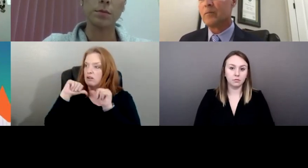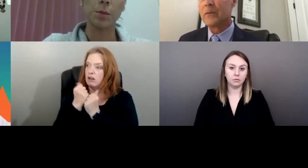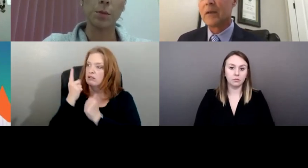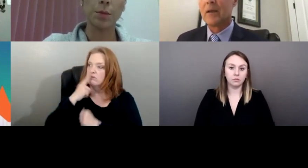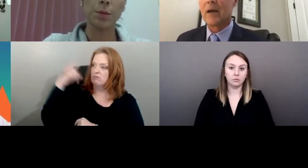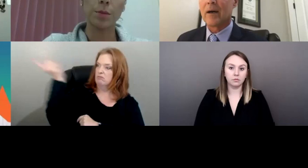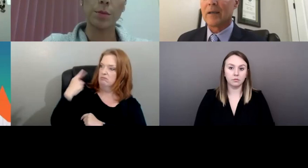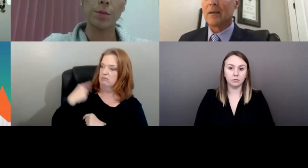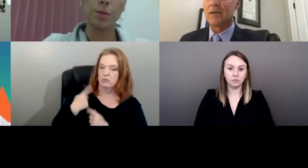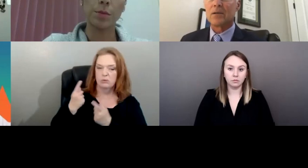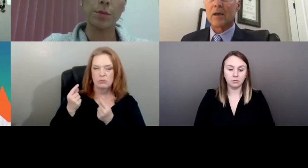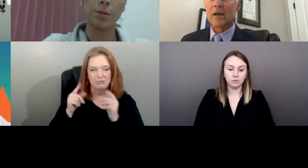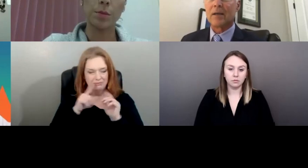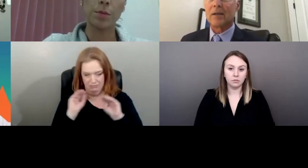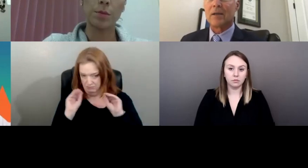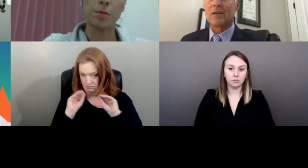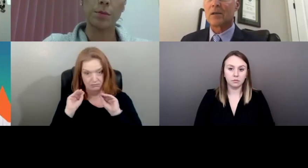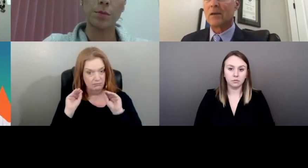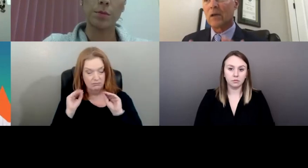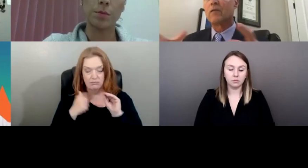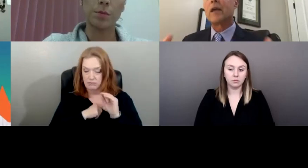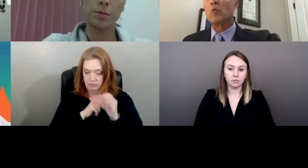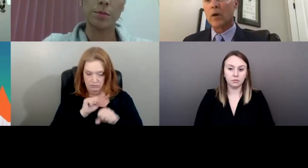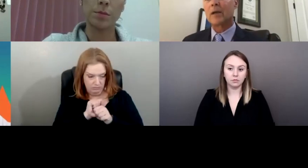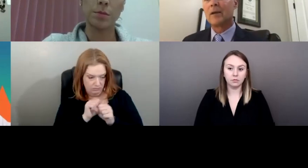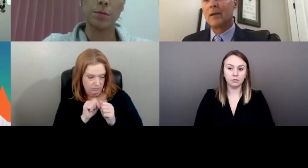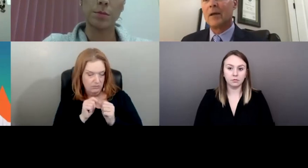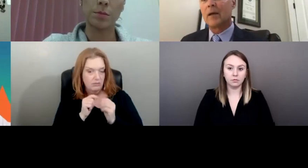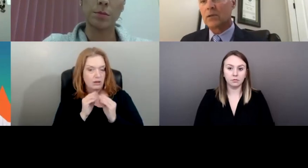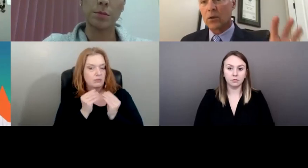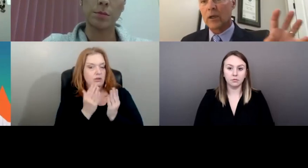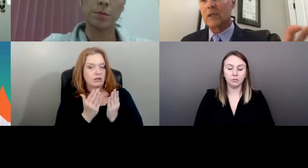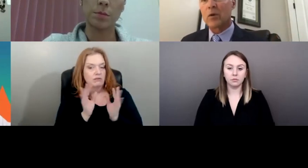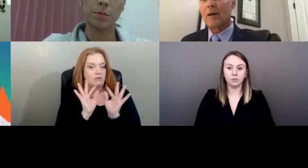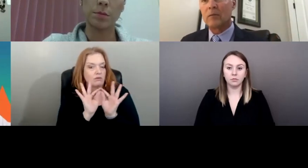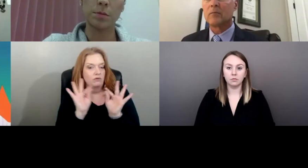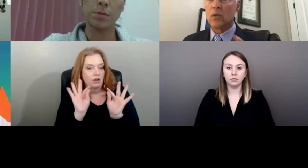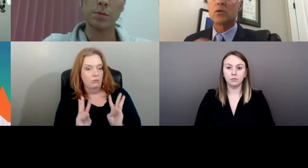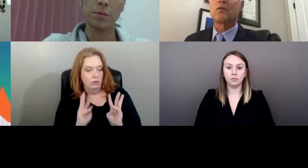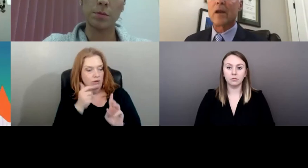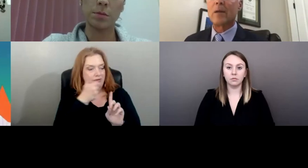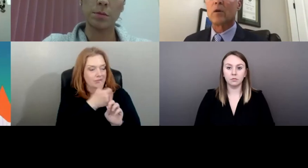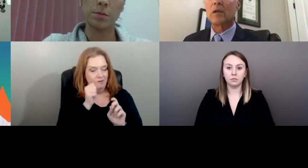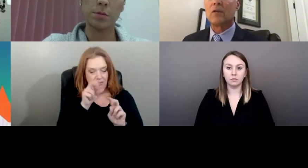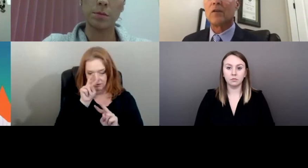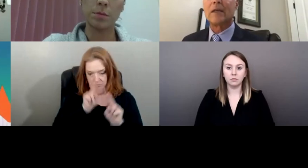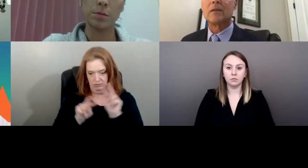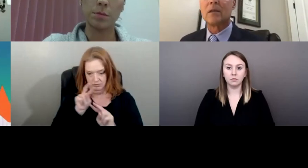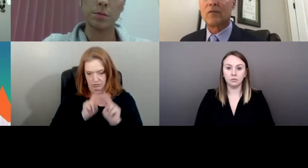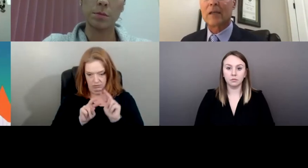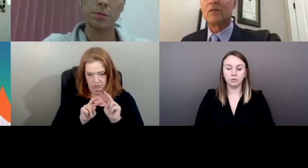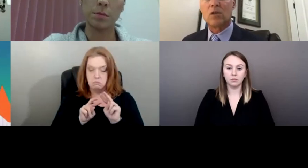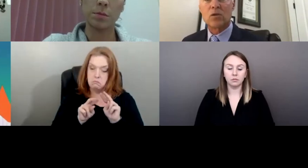do. It is giving a framework to look at the problem, use the framework if you find